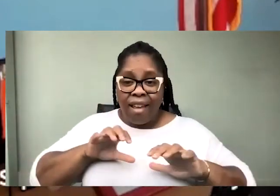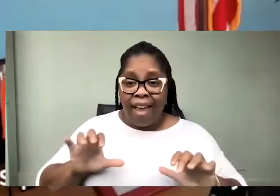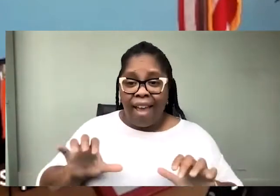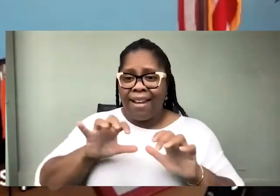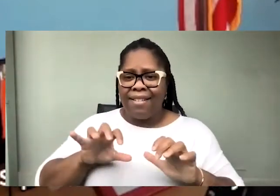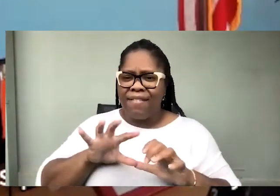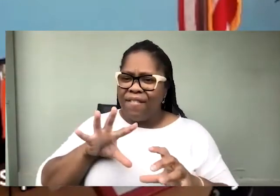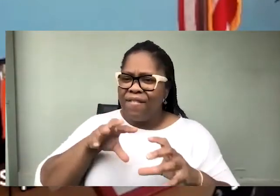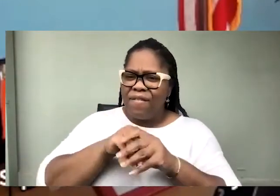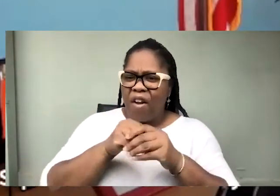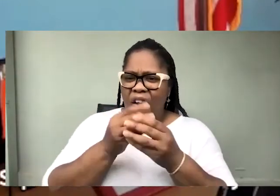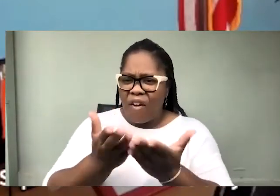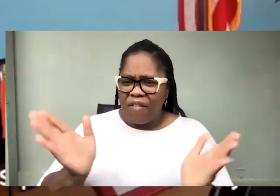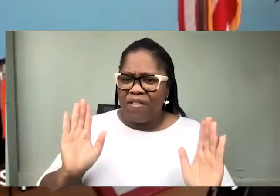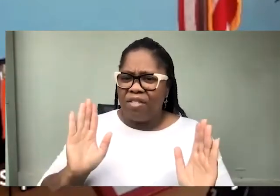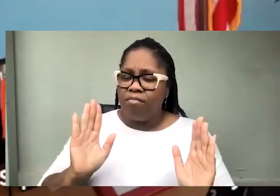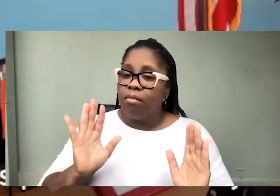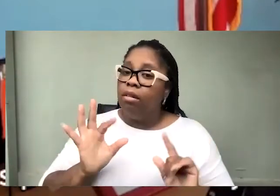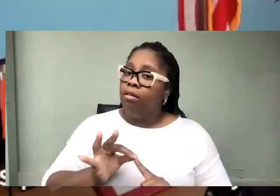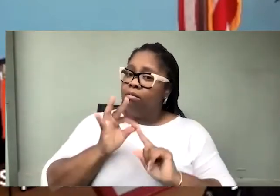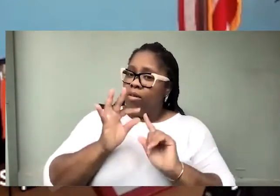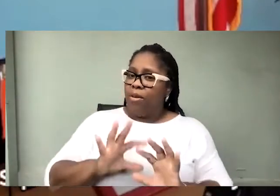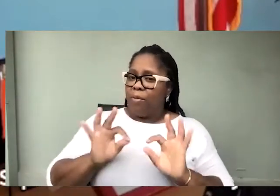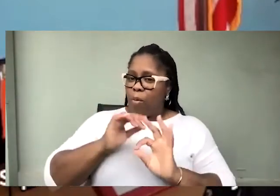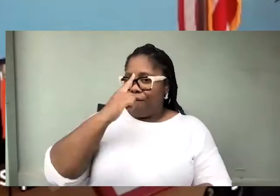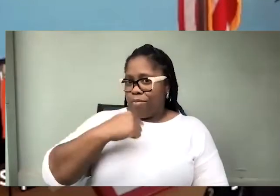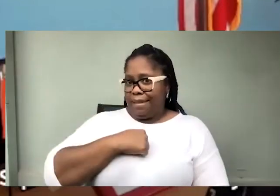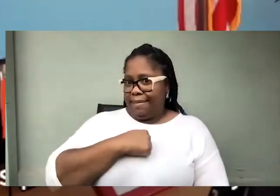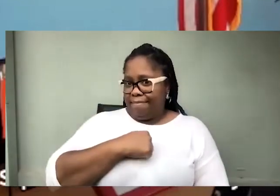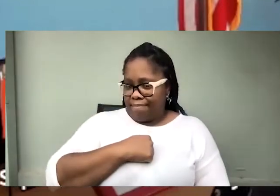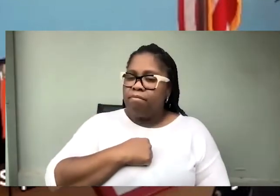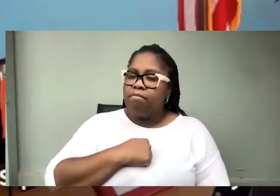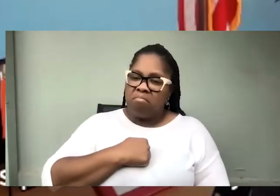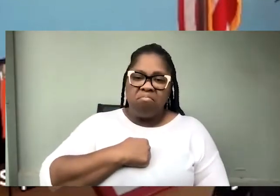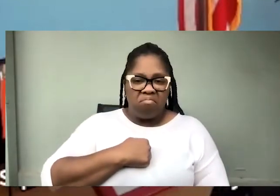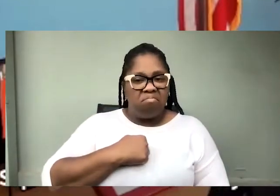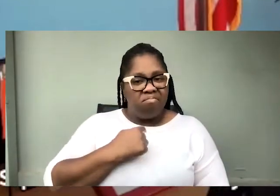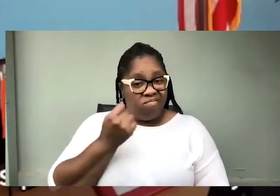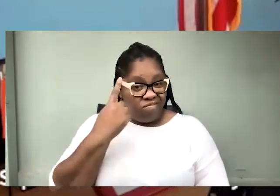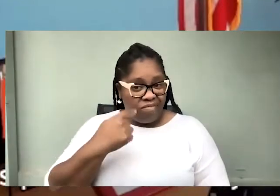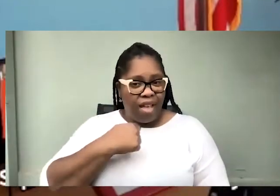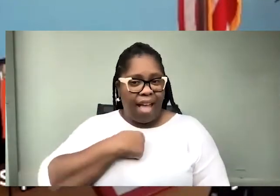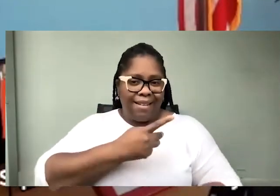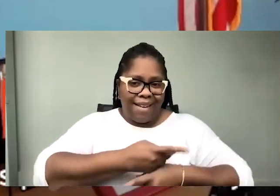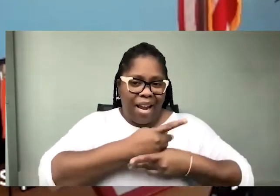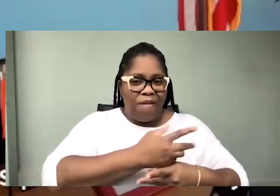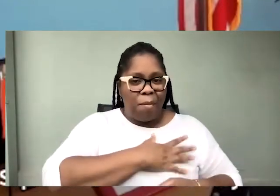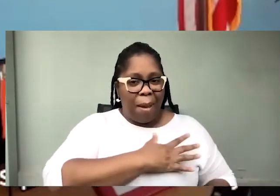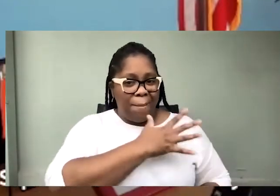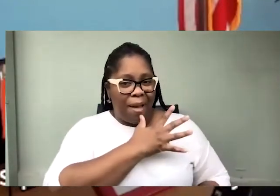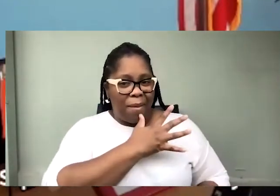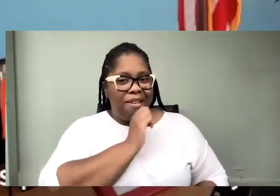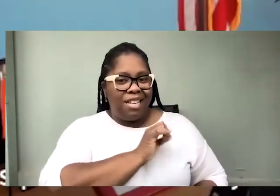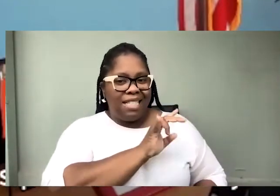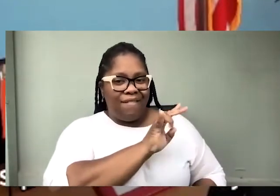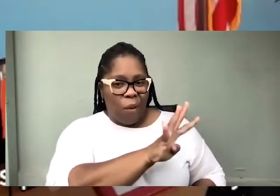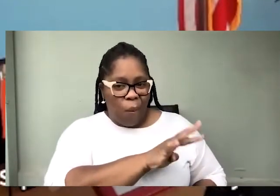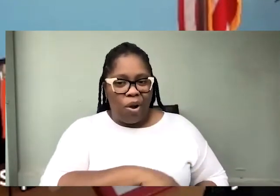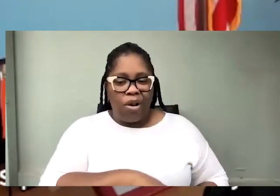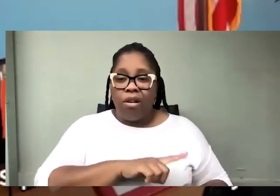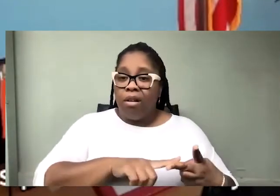involved. This is especially meaningful to me as someone who cares for my 74-year-old mom and